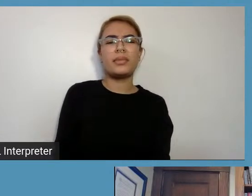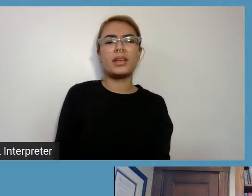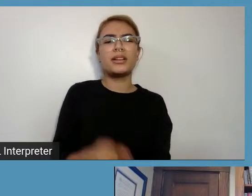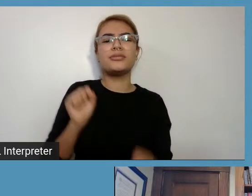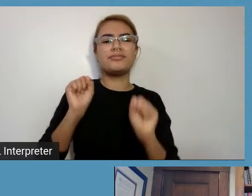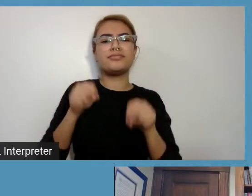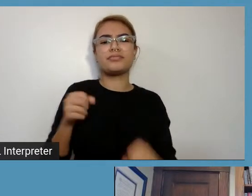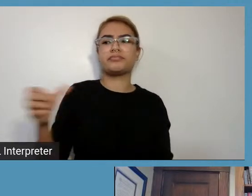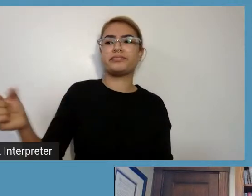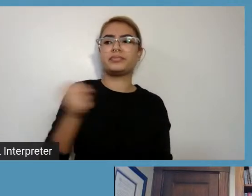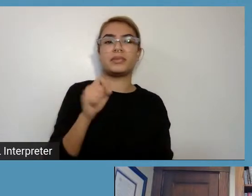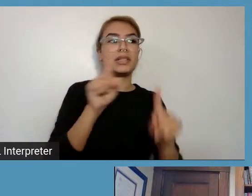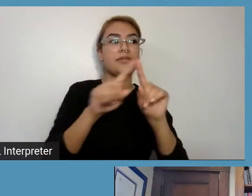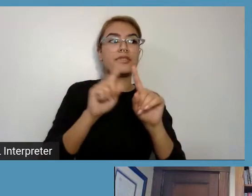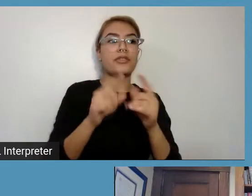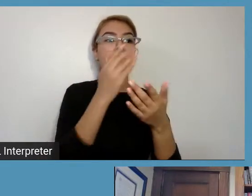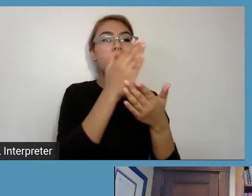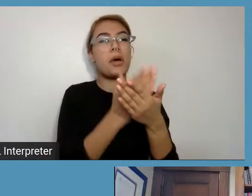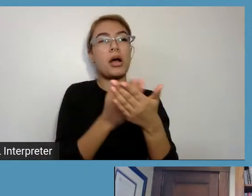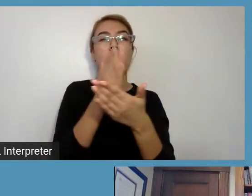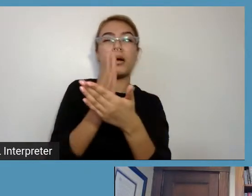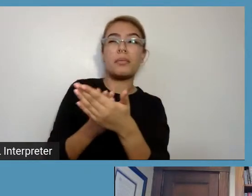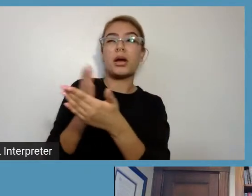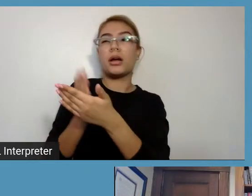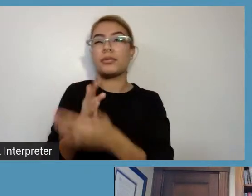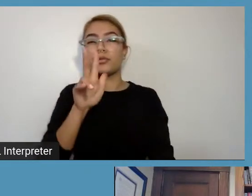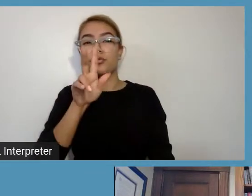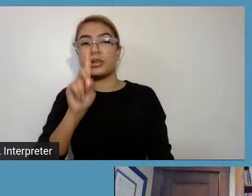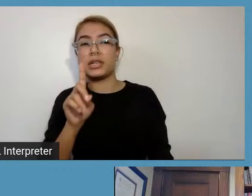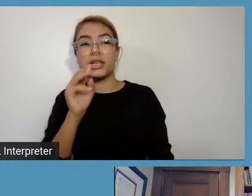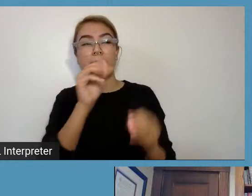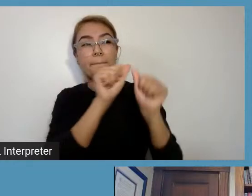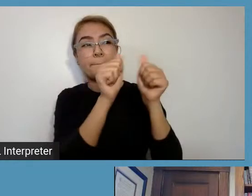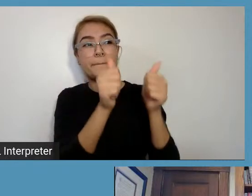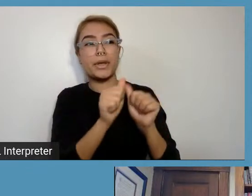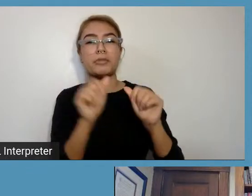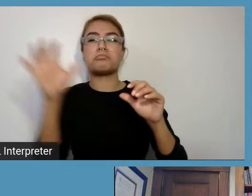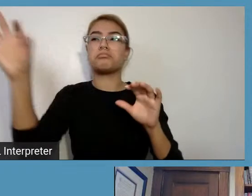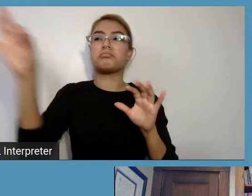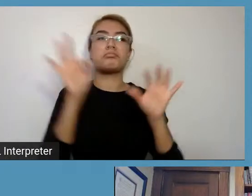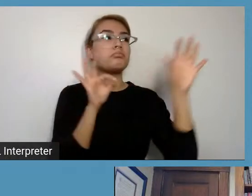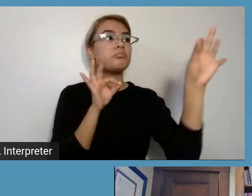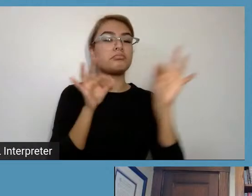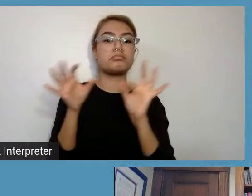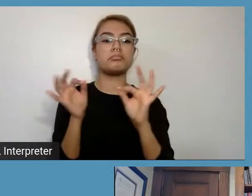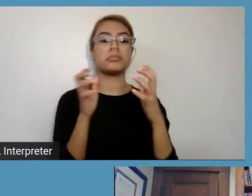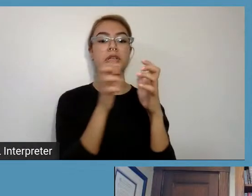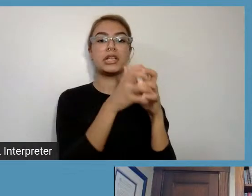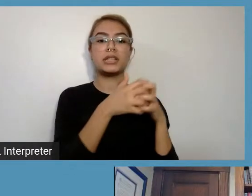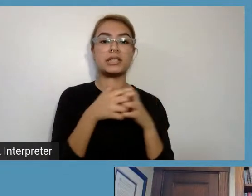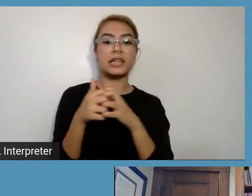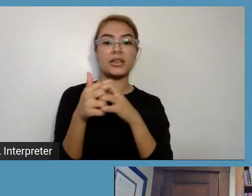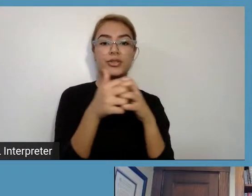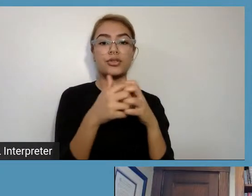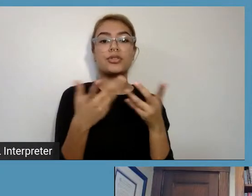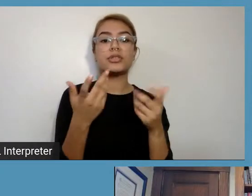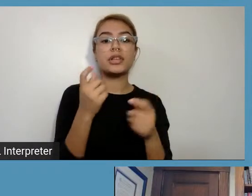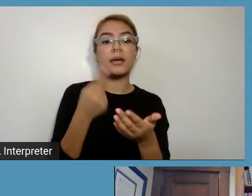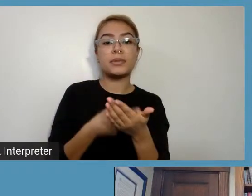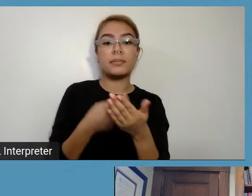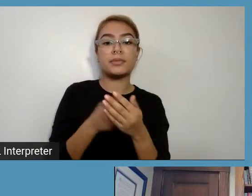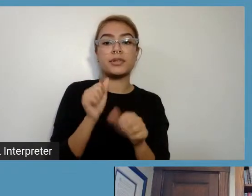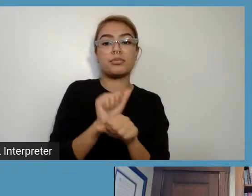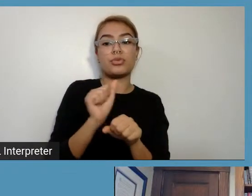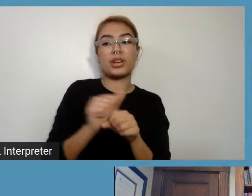you can take different pieces of a 3D model and place them together. And so sometimes that work is just done outside, and it's just with the